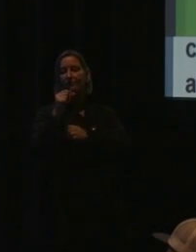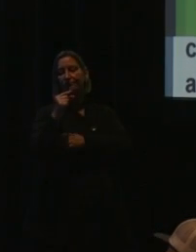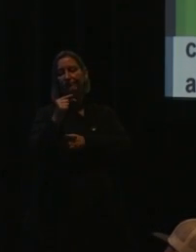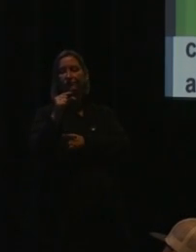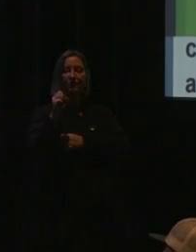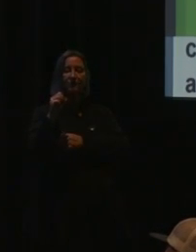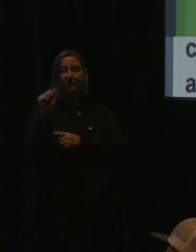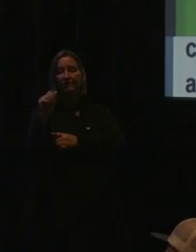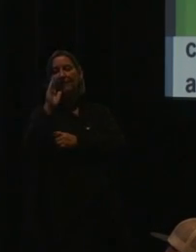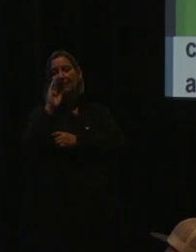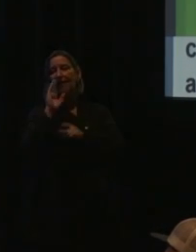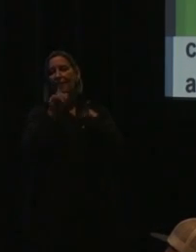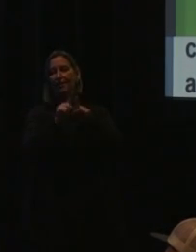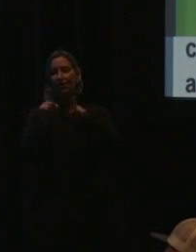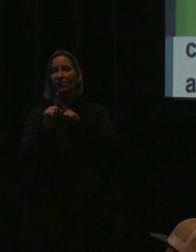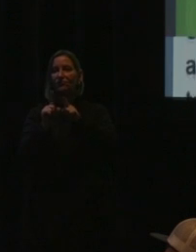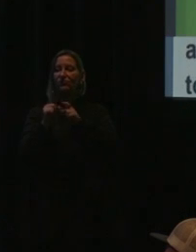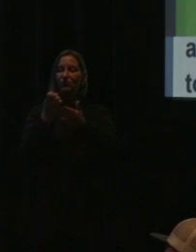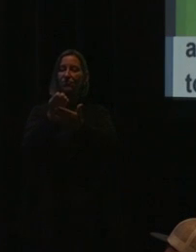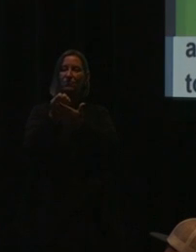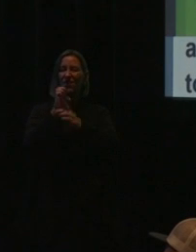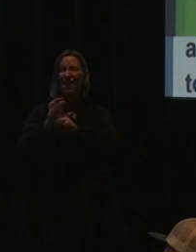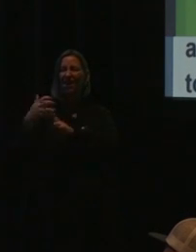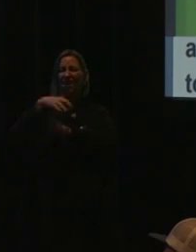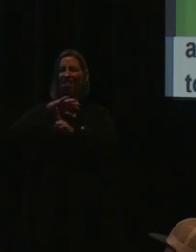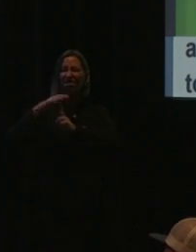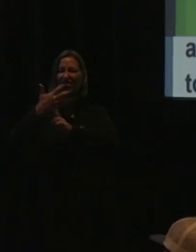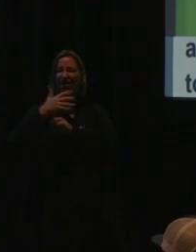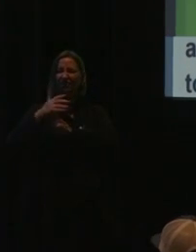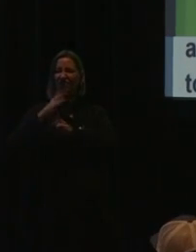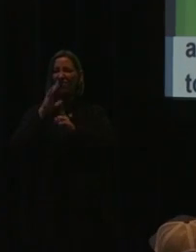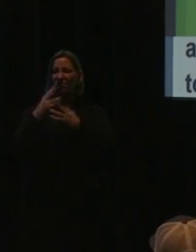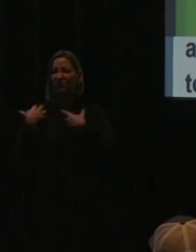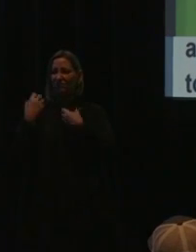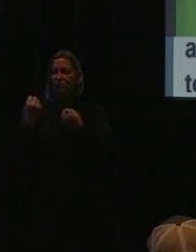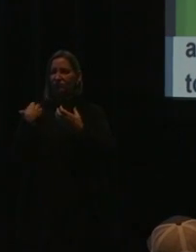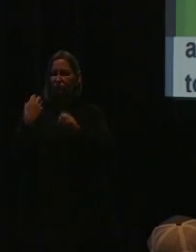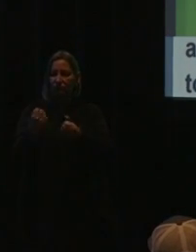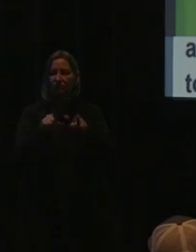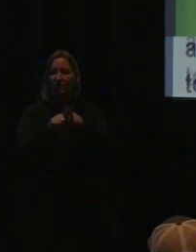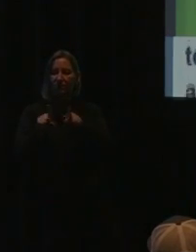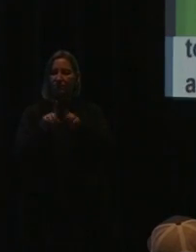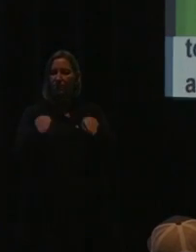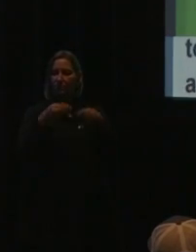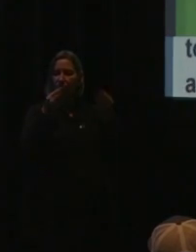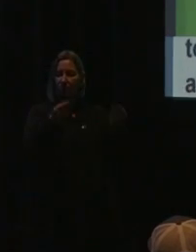and begin to engage in more ecological restoration, as well as providing